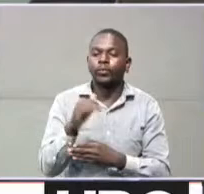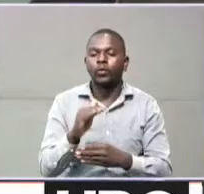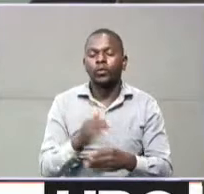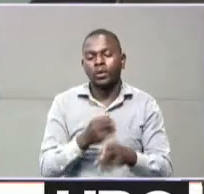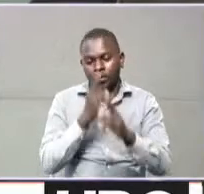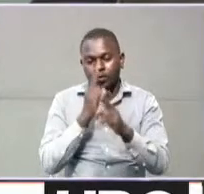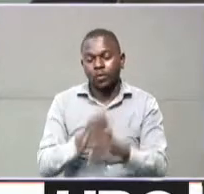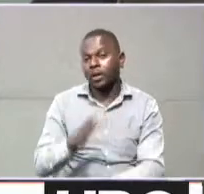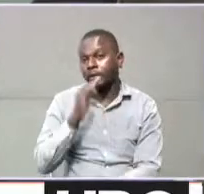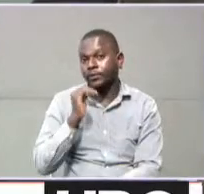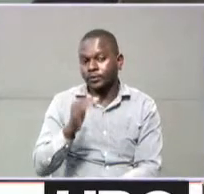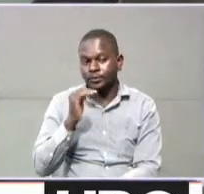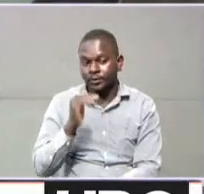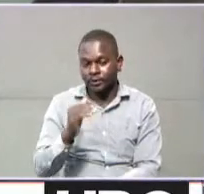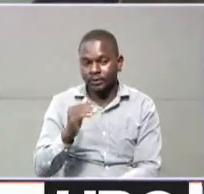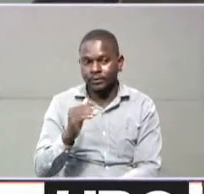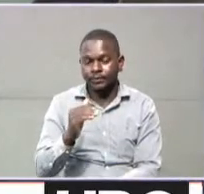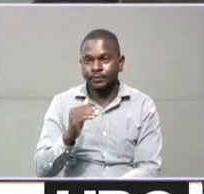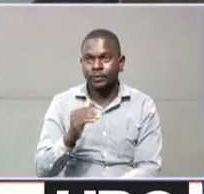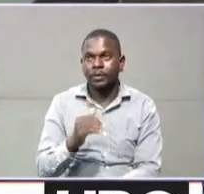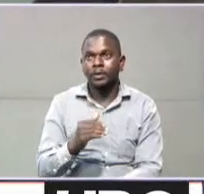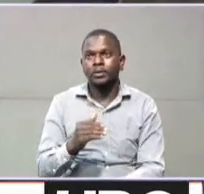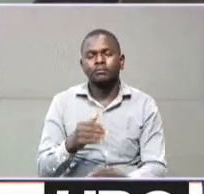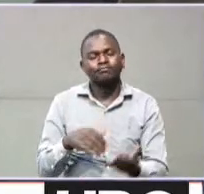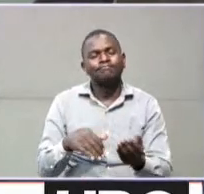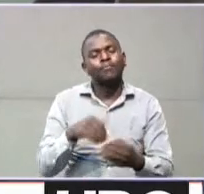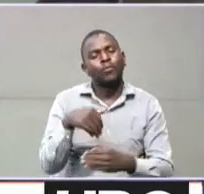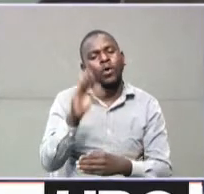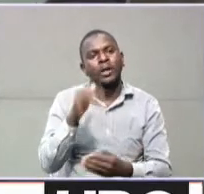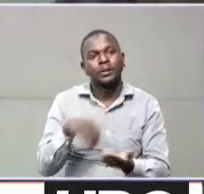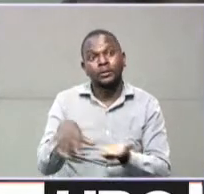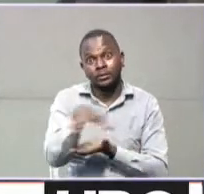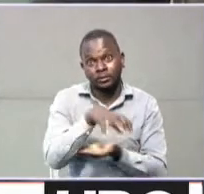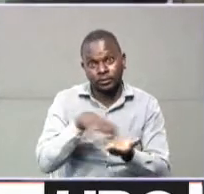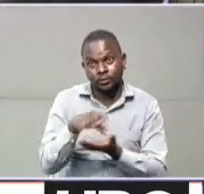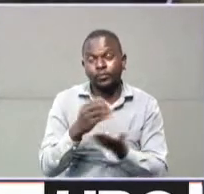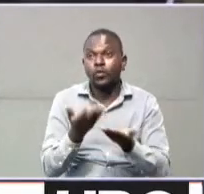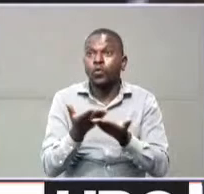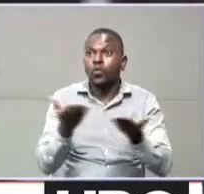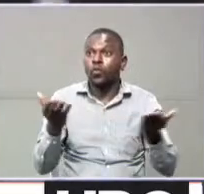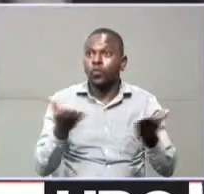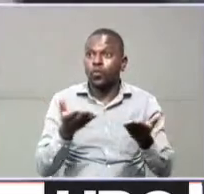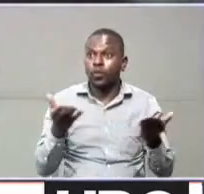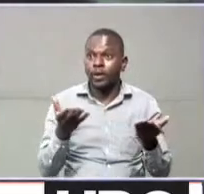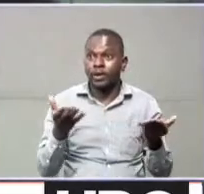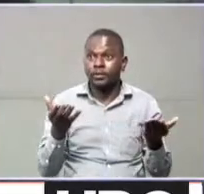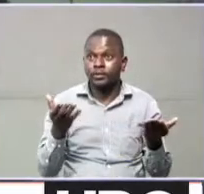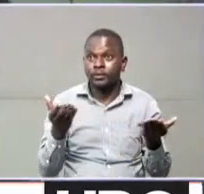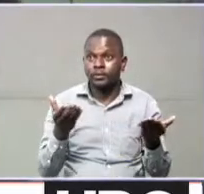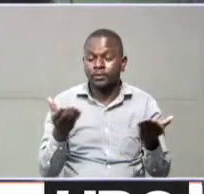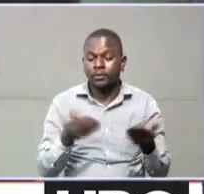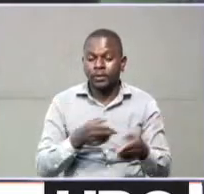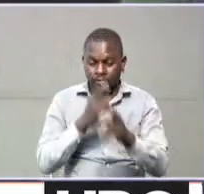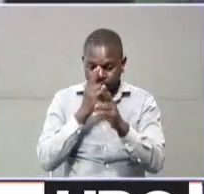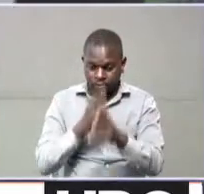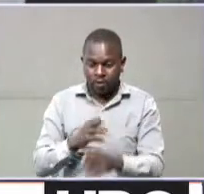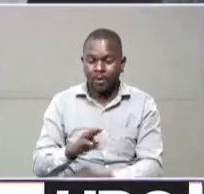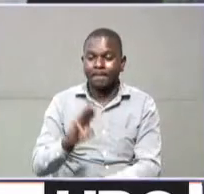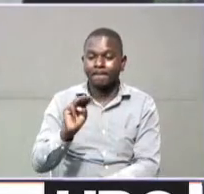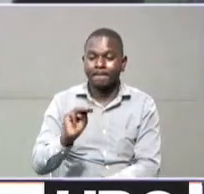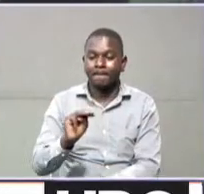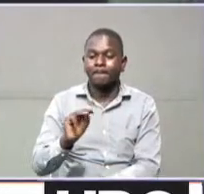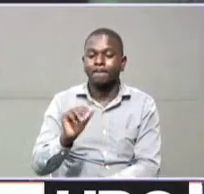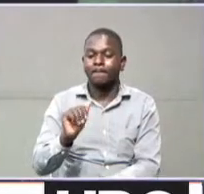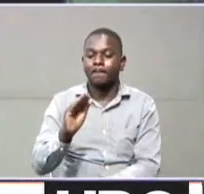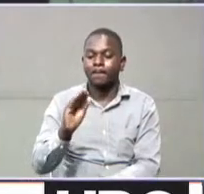speaker and most confusing is where honorable nobody